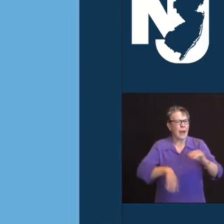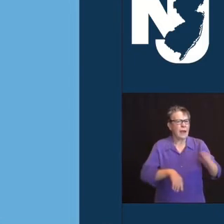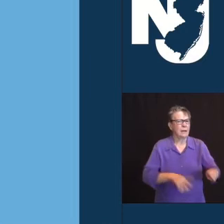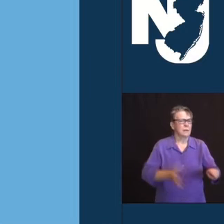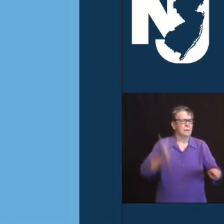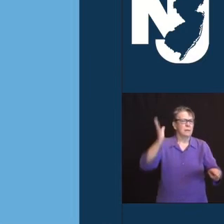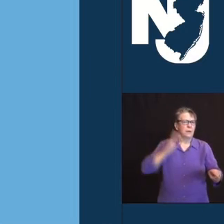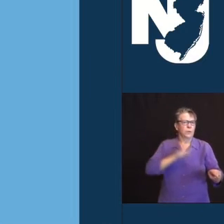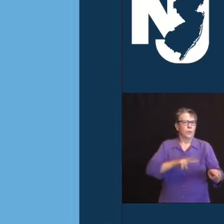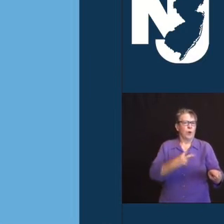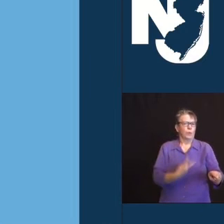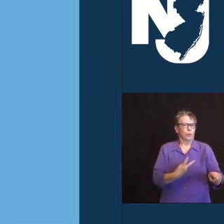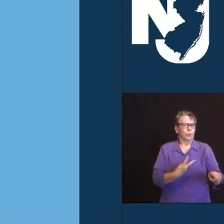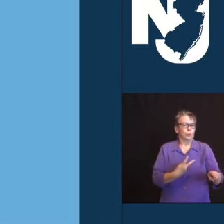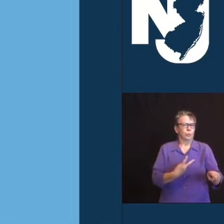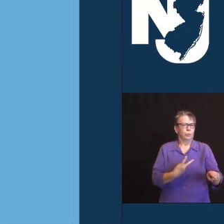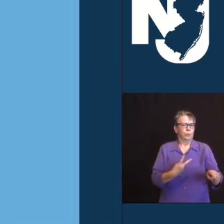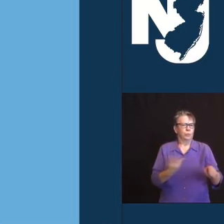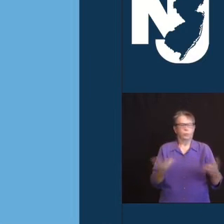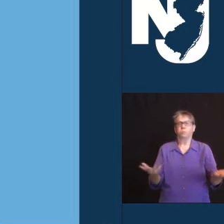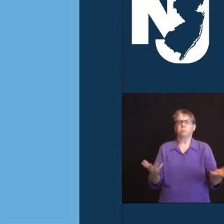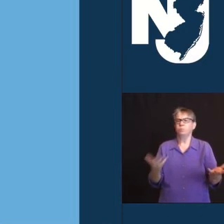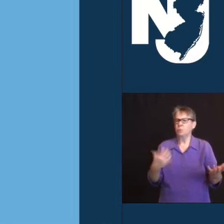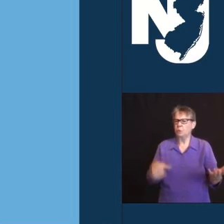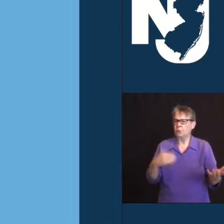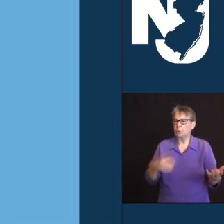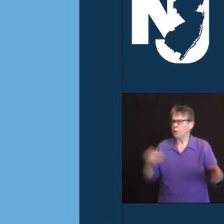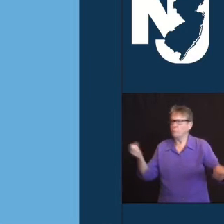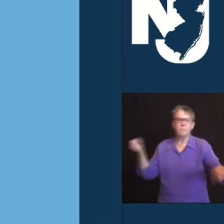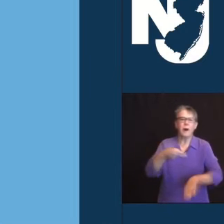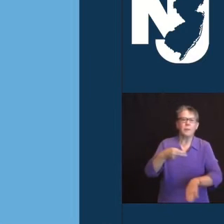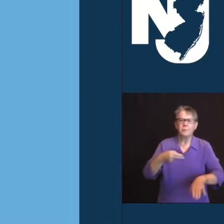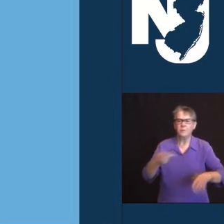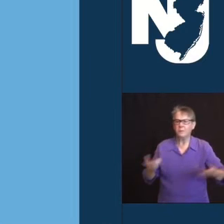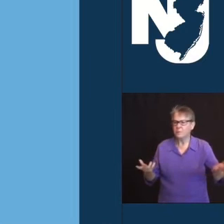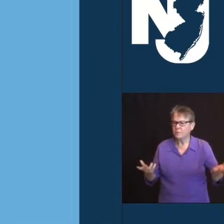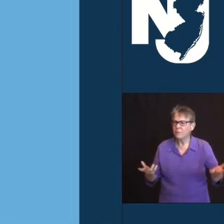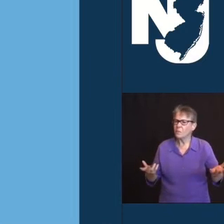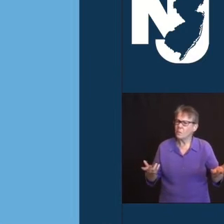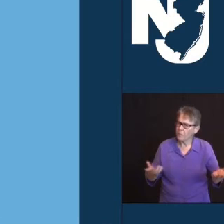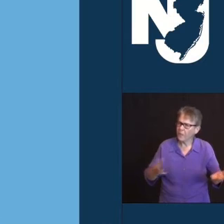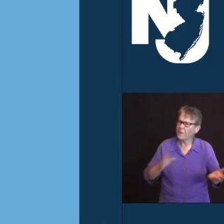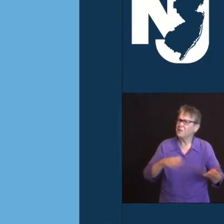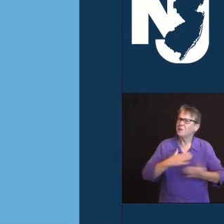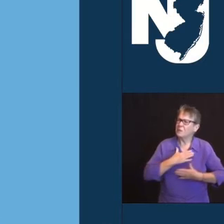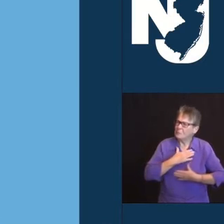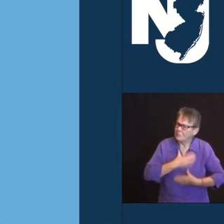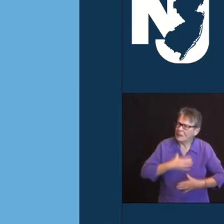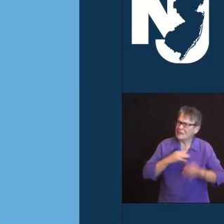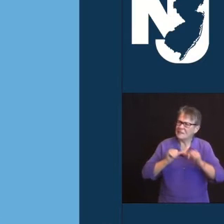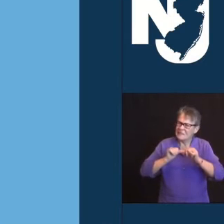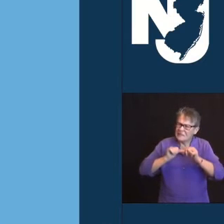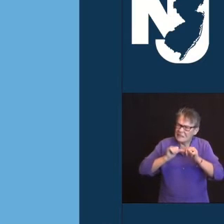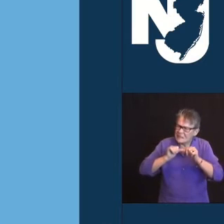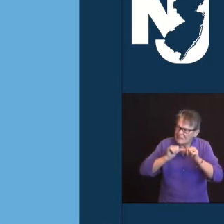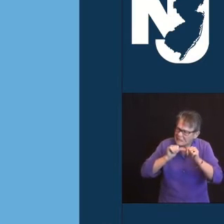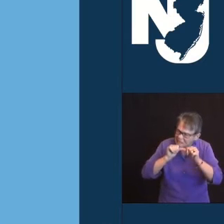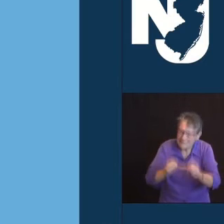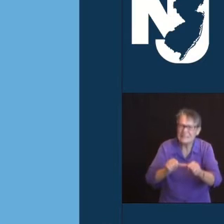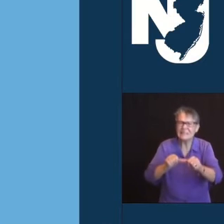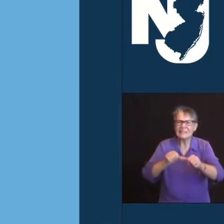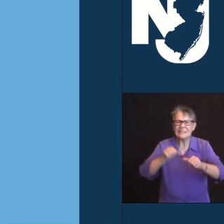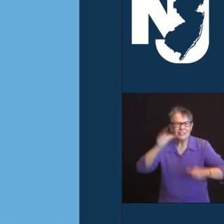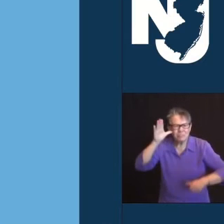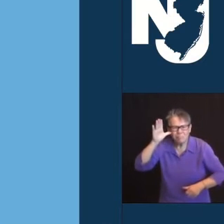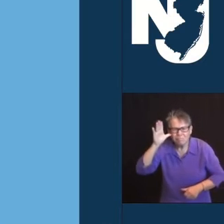do the things that have sustained our fight so far. Social distancing, face masks, washing our hands